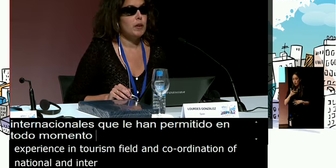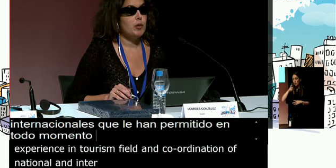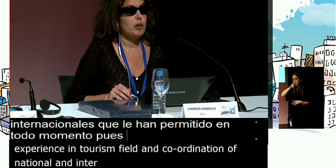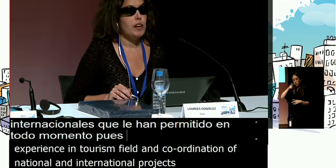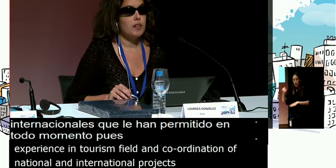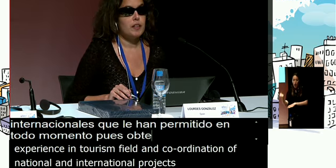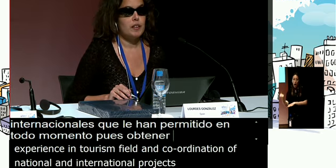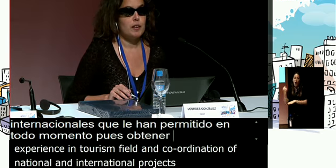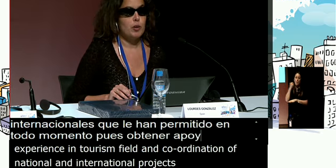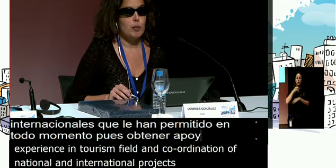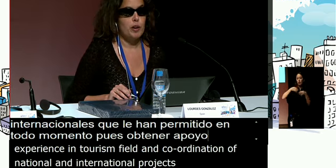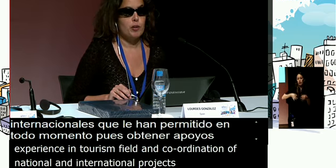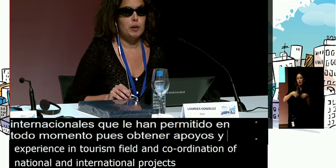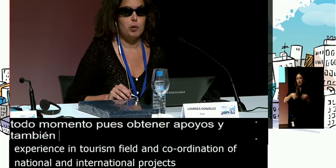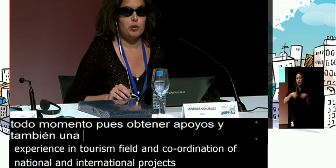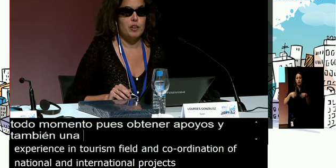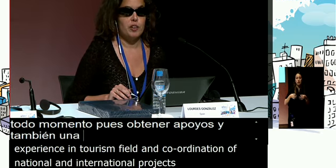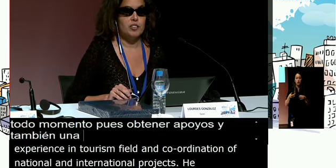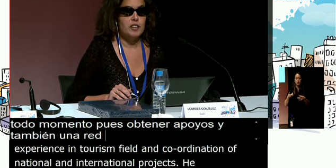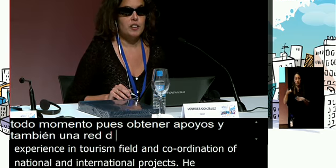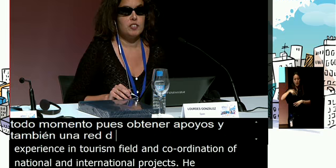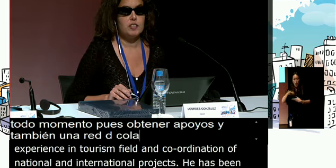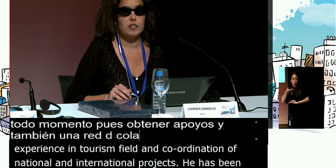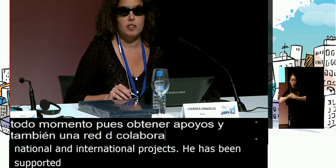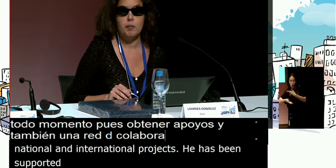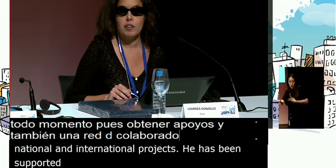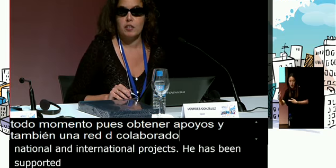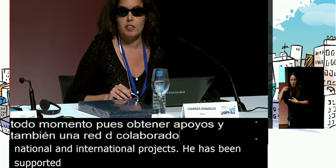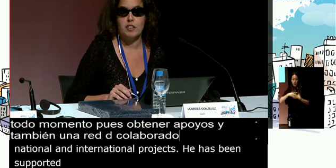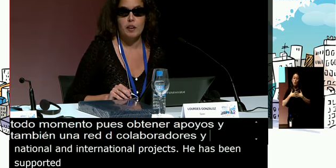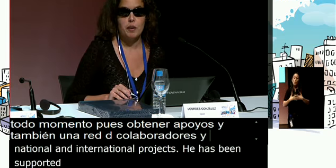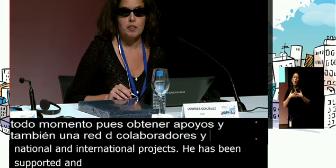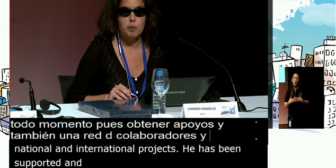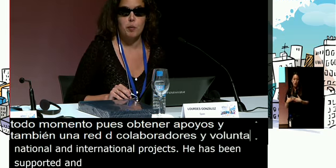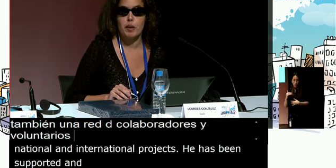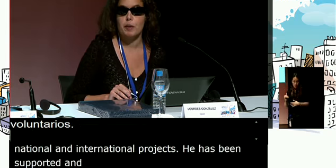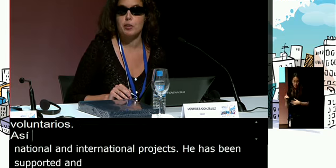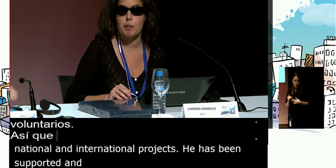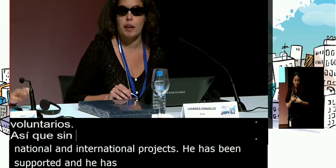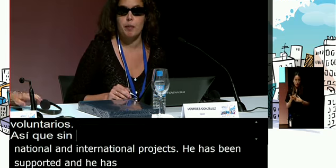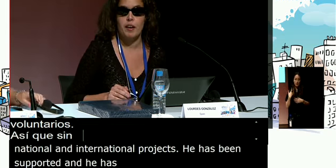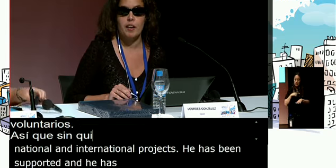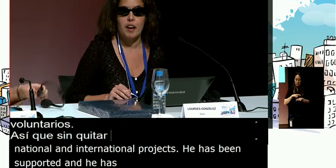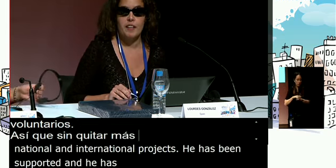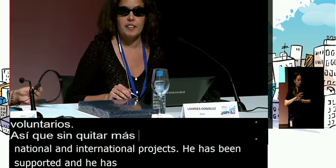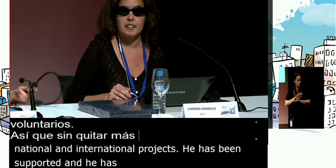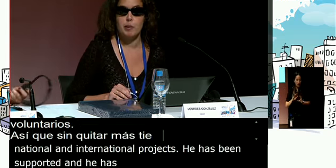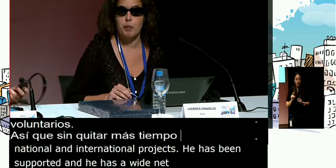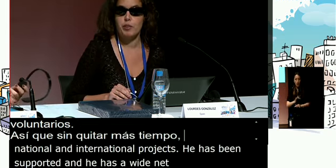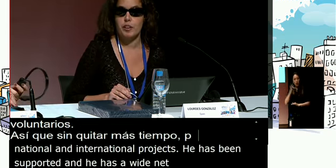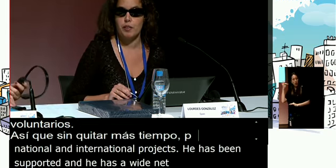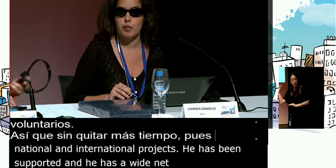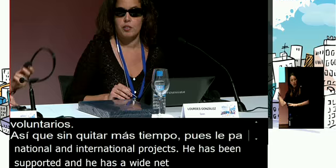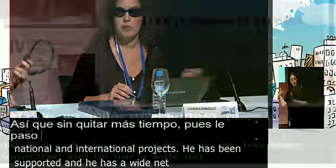He had been supported, and he had a wide net of volunteers